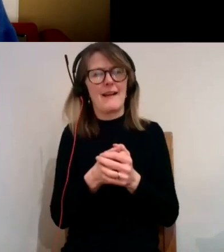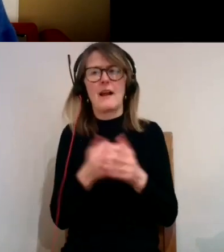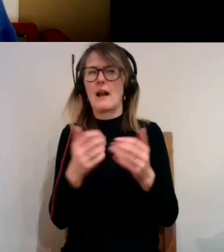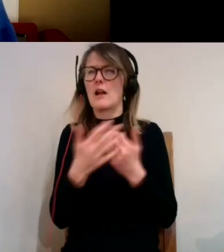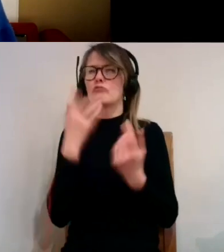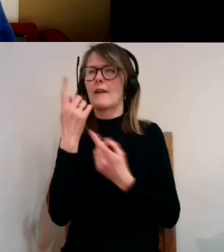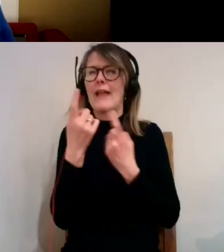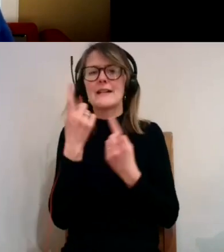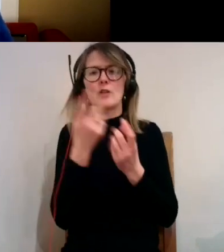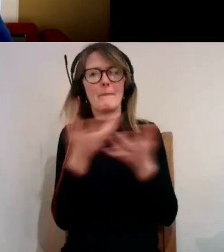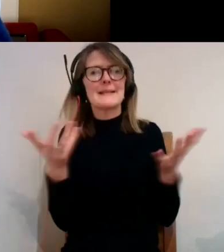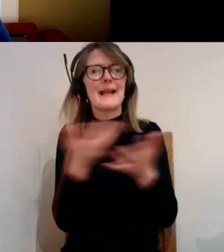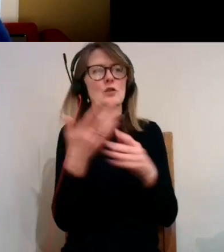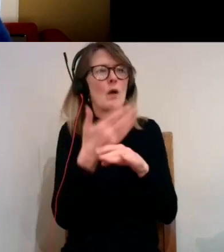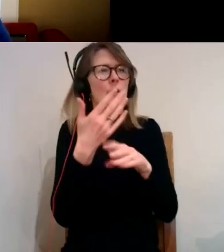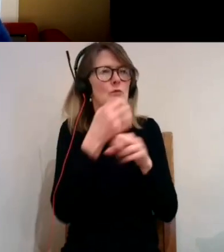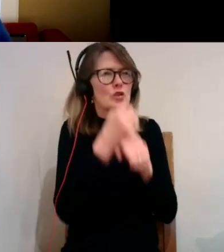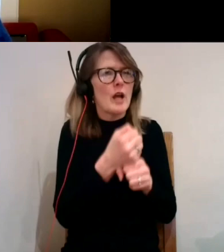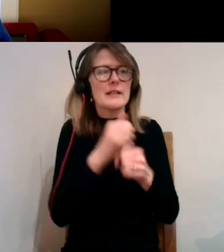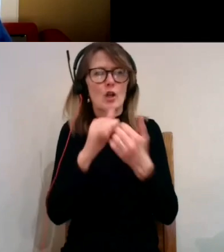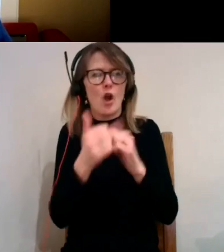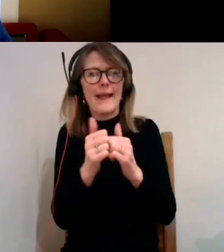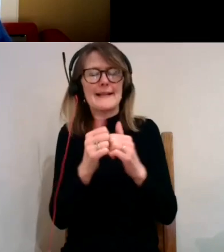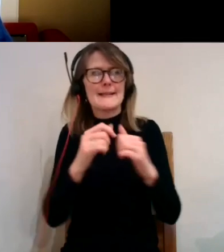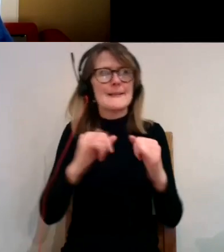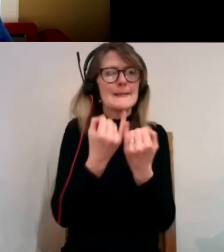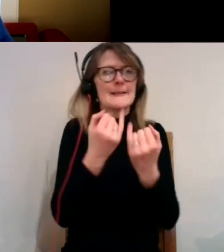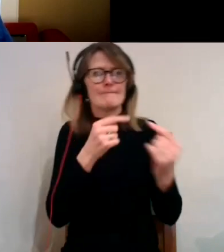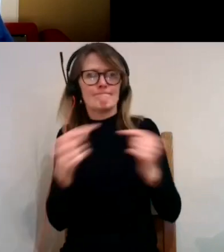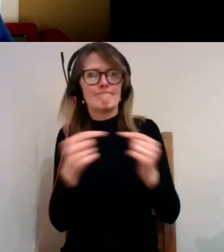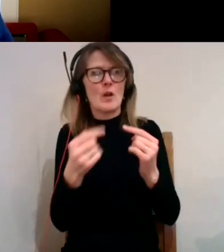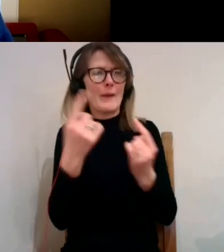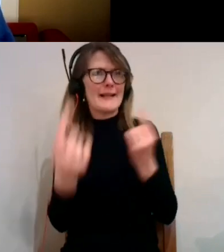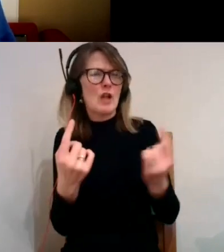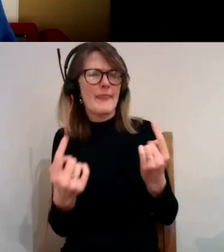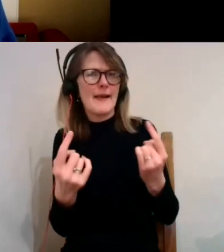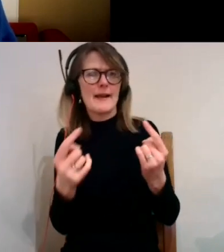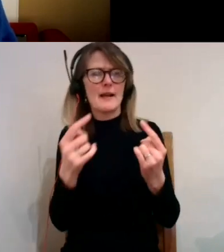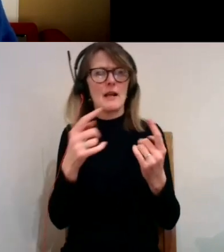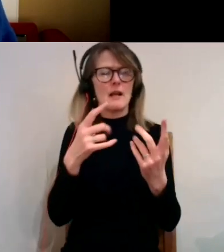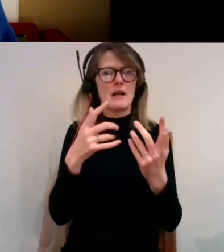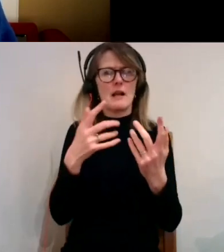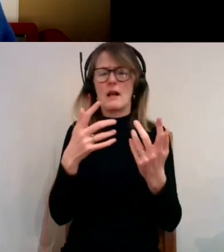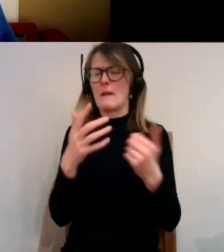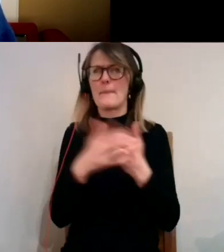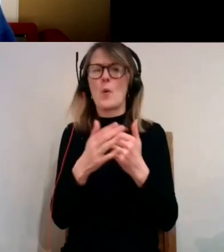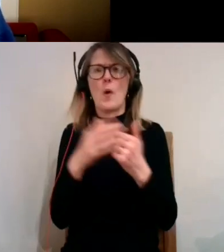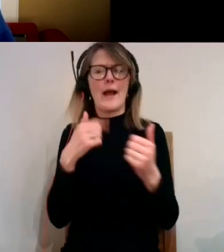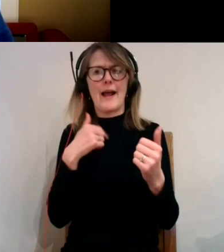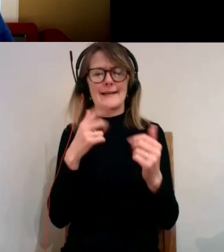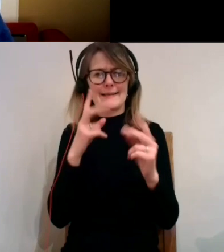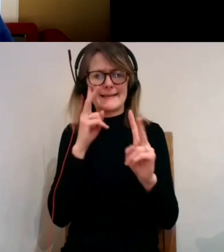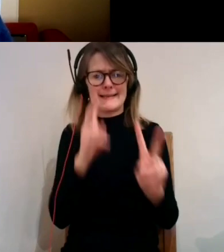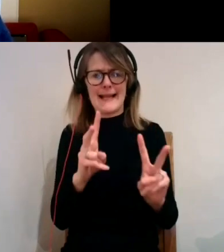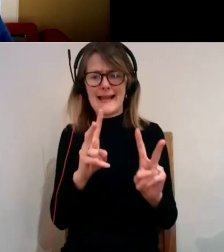churches or with colleagues in dispute with one another, the more I just see power,